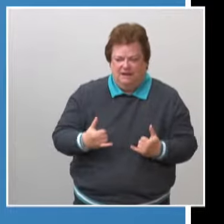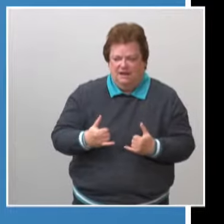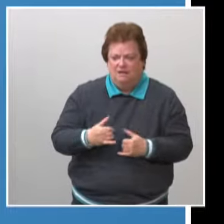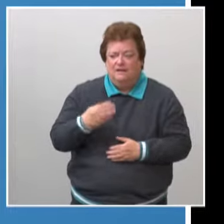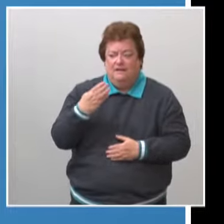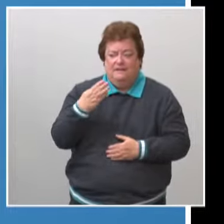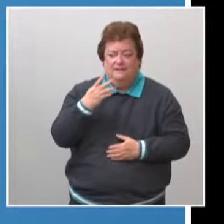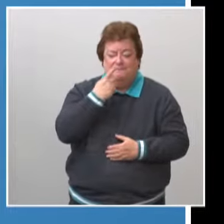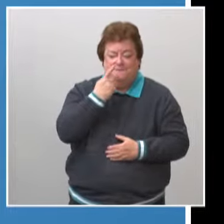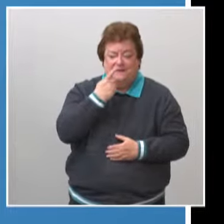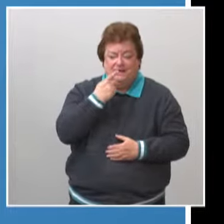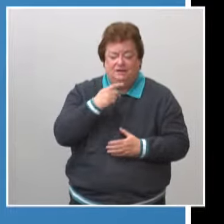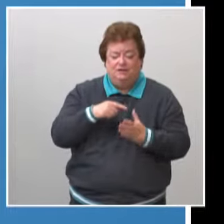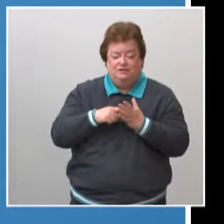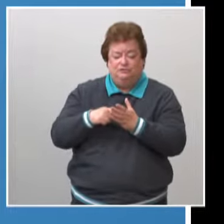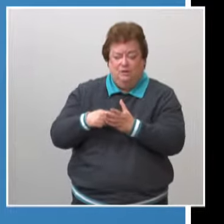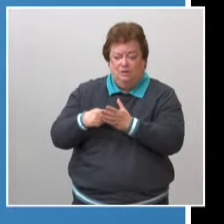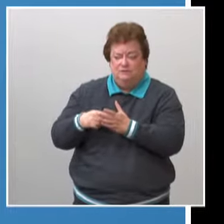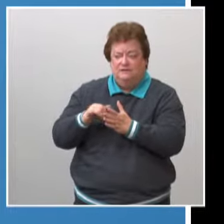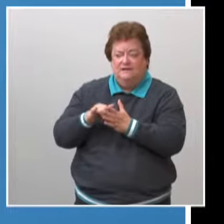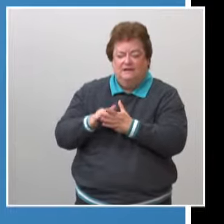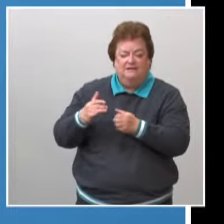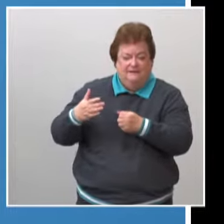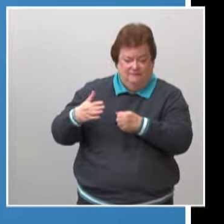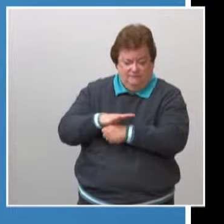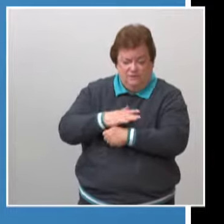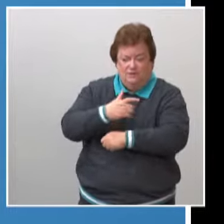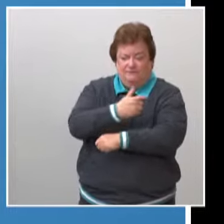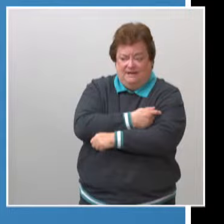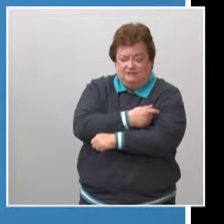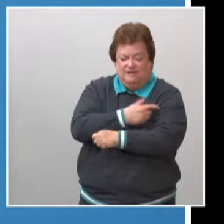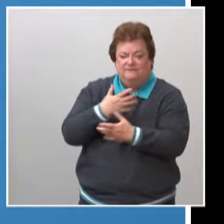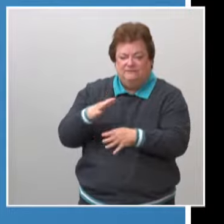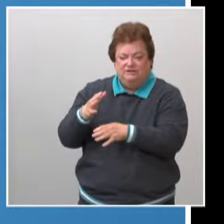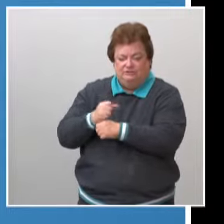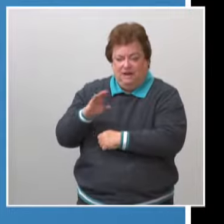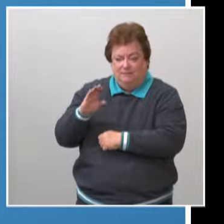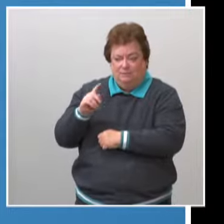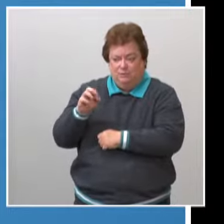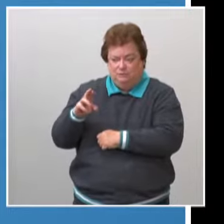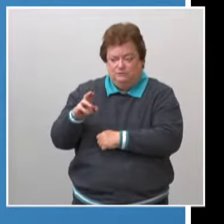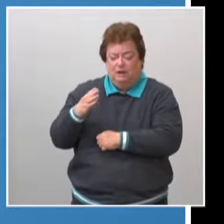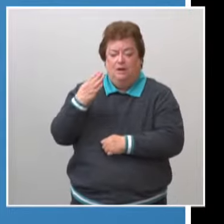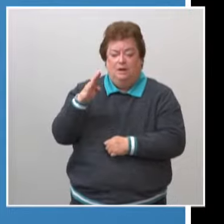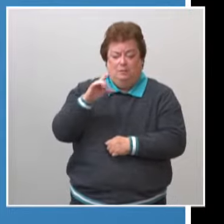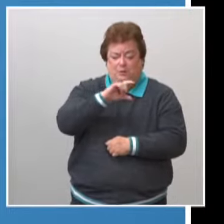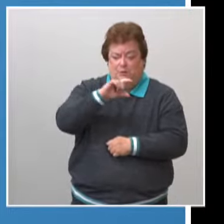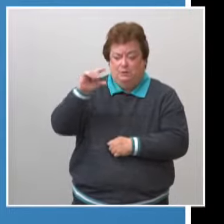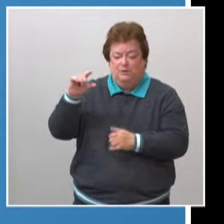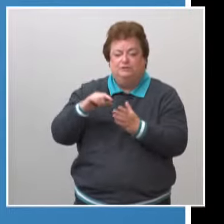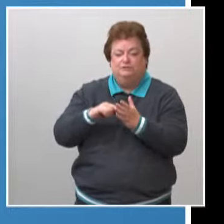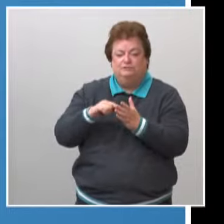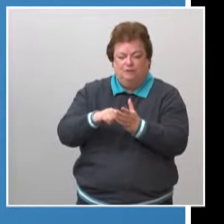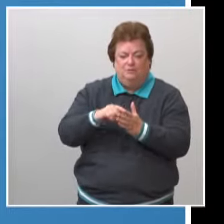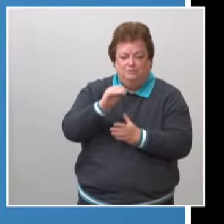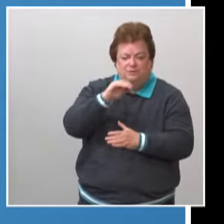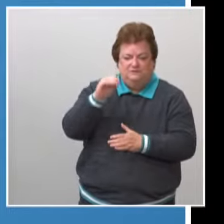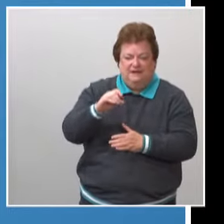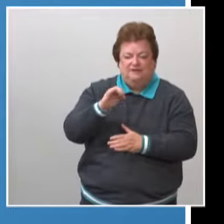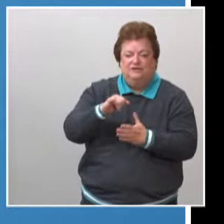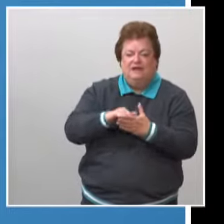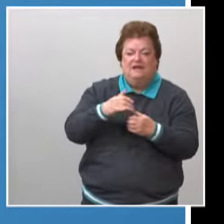pink bar shows the percentage of the population that has been fully vaccinated and received their booster dose, while the blue bar shows the percentage of the population that